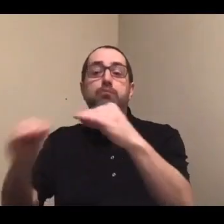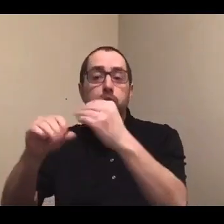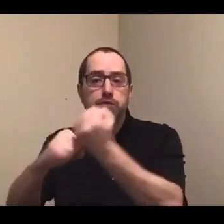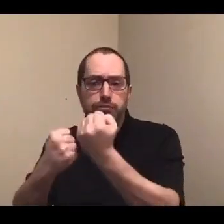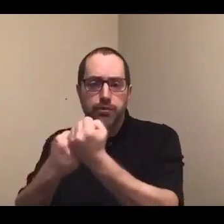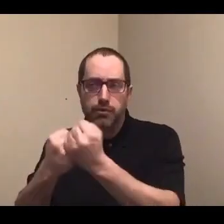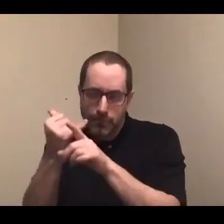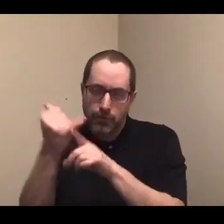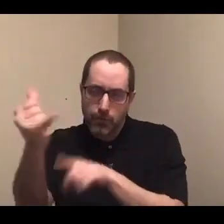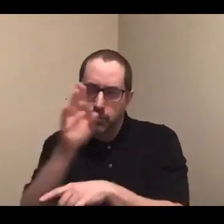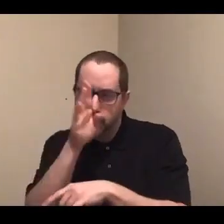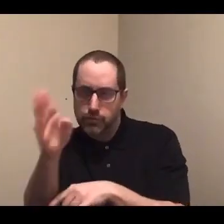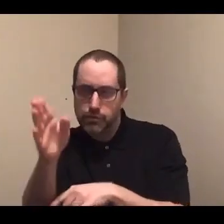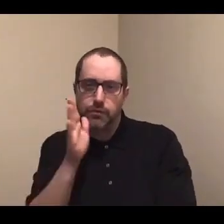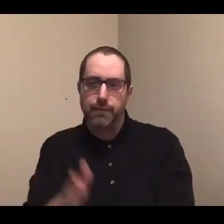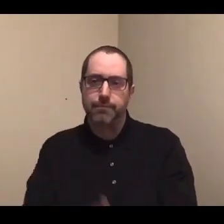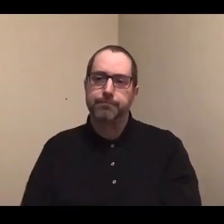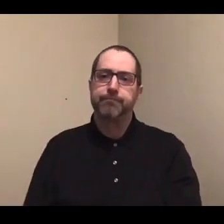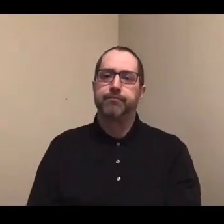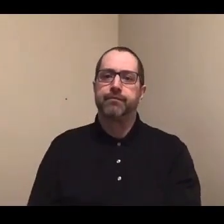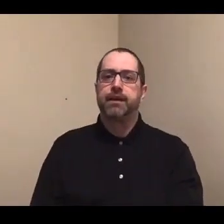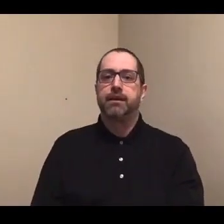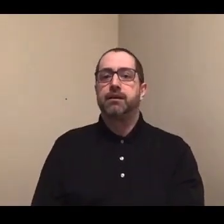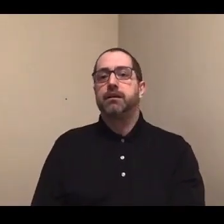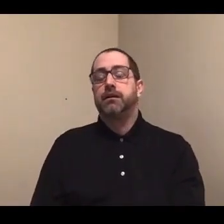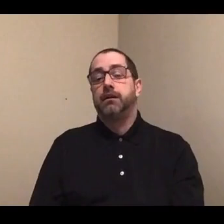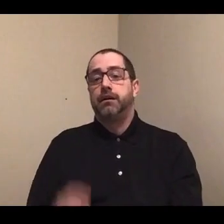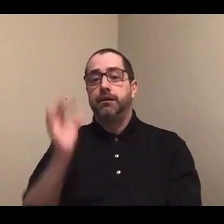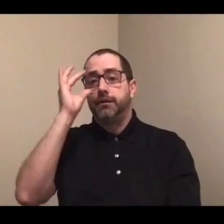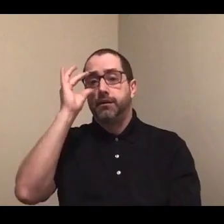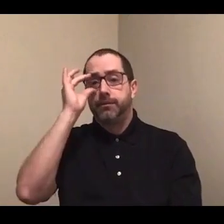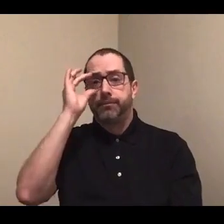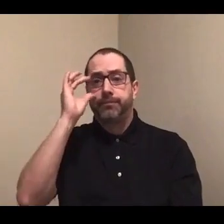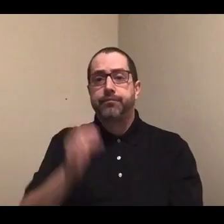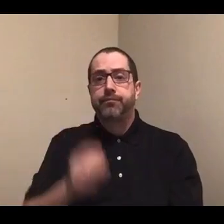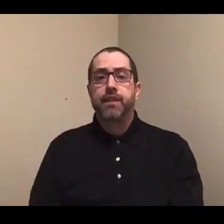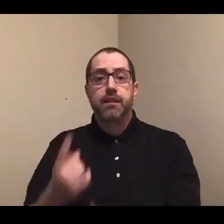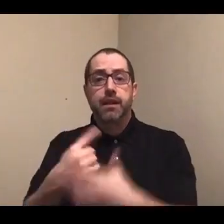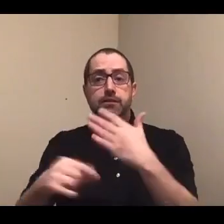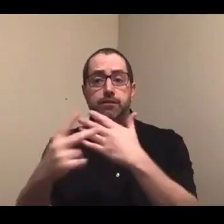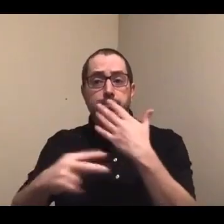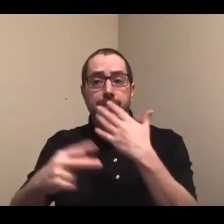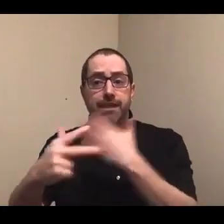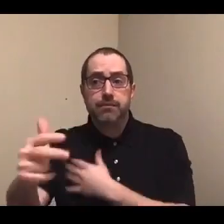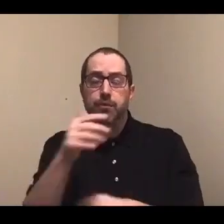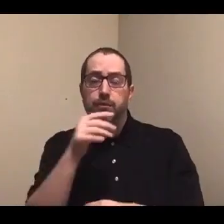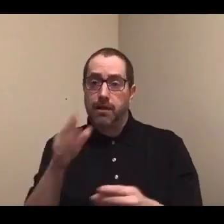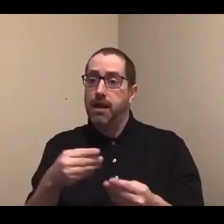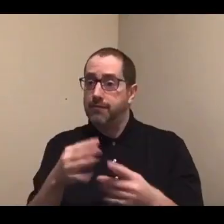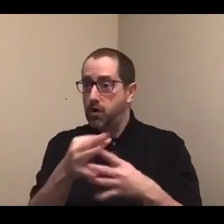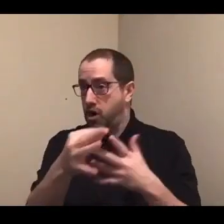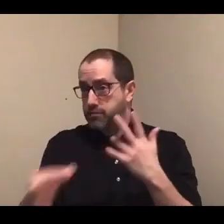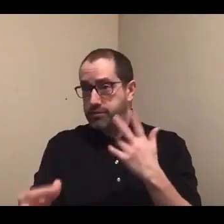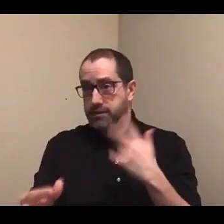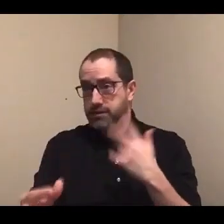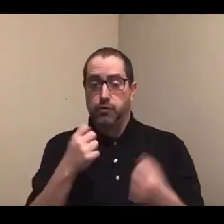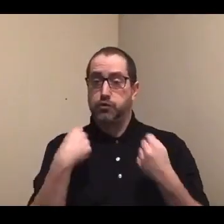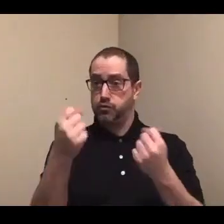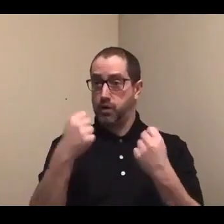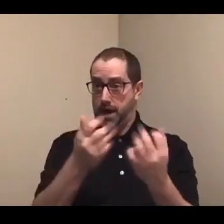the number of clinics that are available and the options for the public, including drive-through, mobile